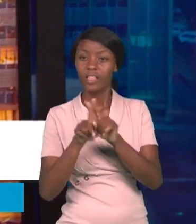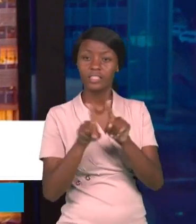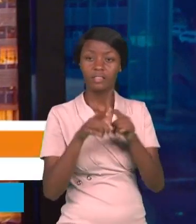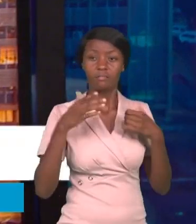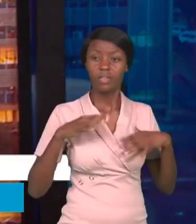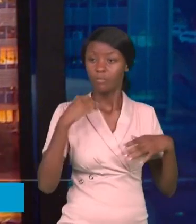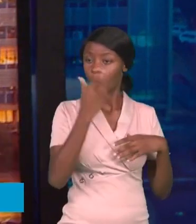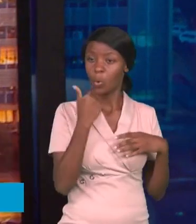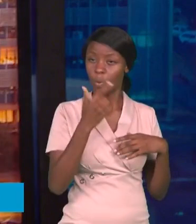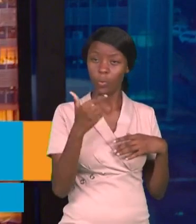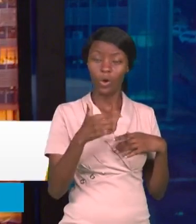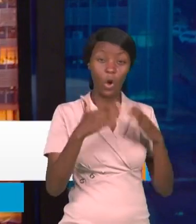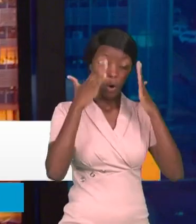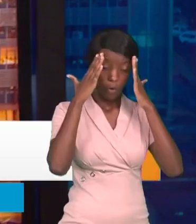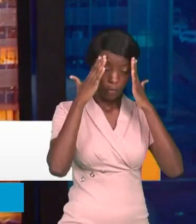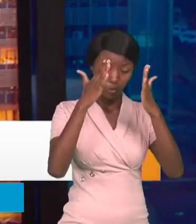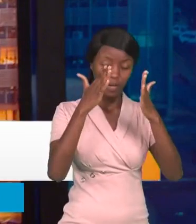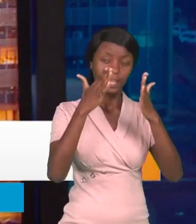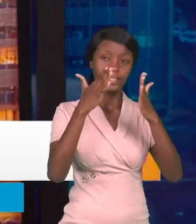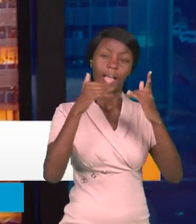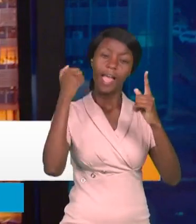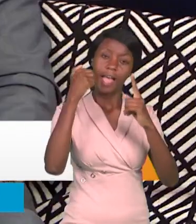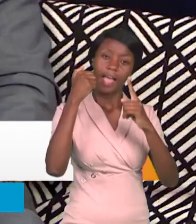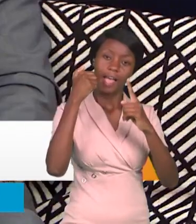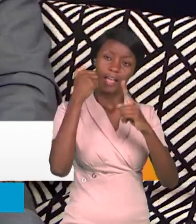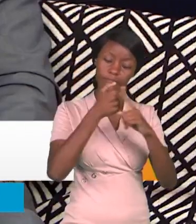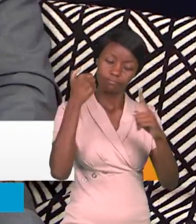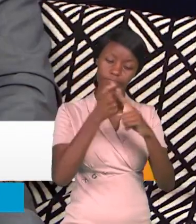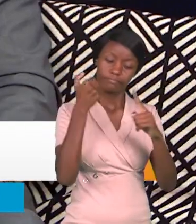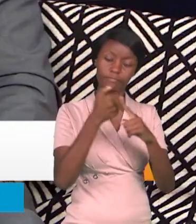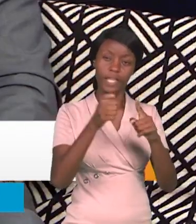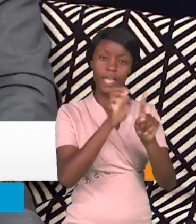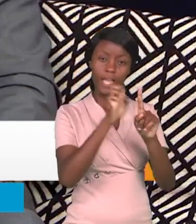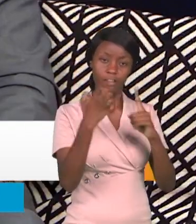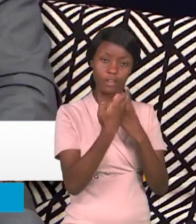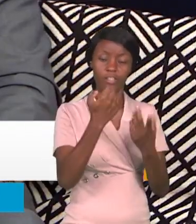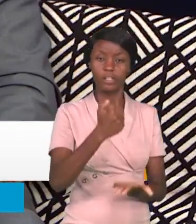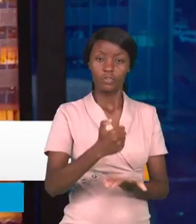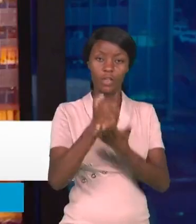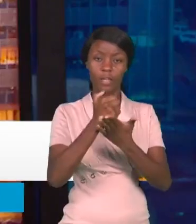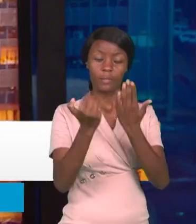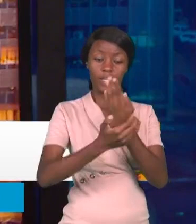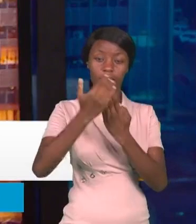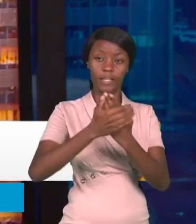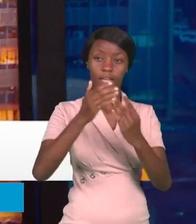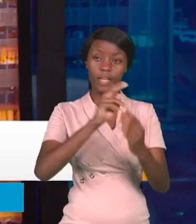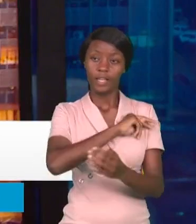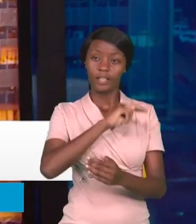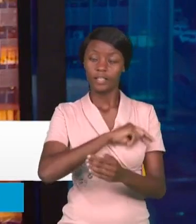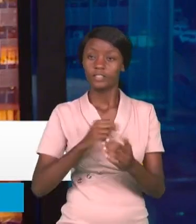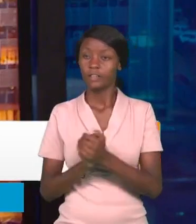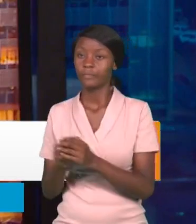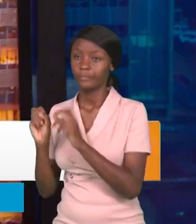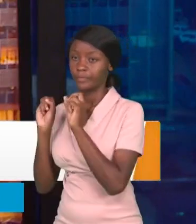that are environmental enthusiasts to champion the cause of nature and its conservation. All right, Matthew,